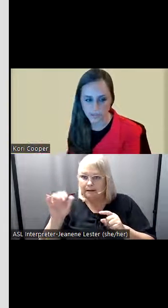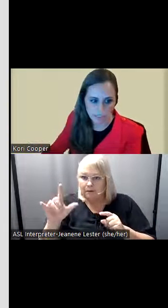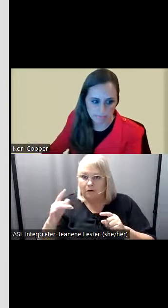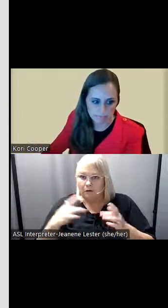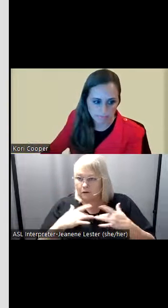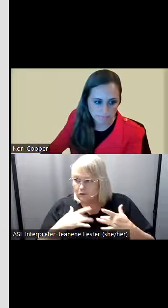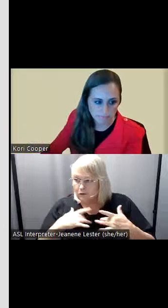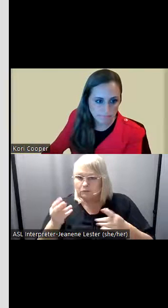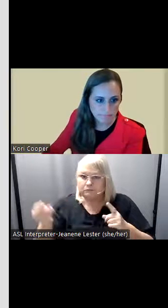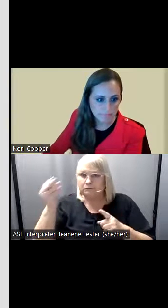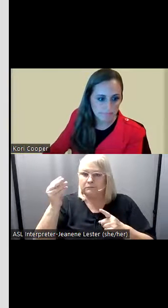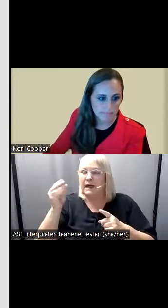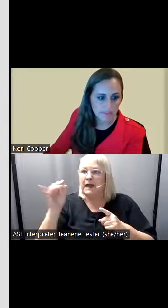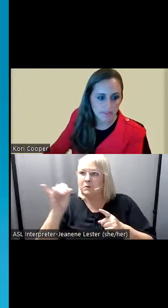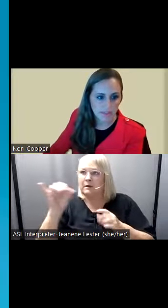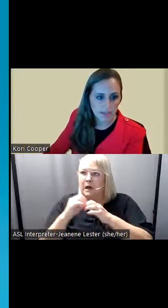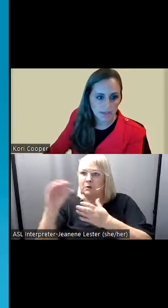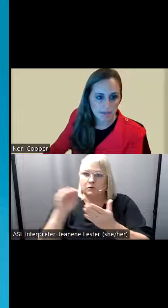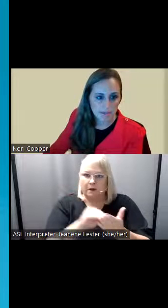for future learning.